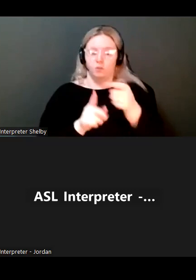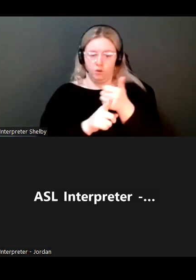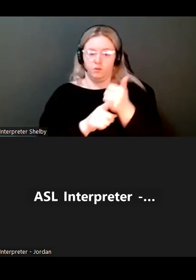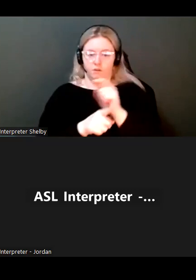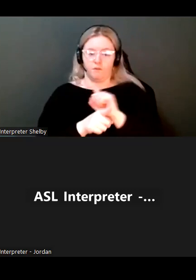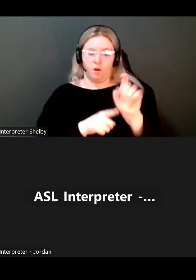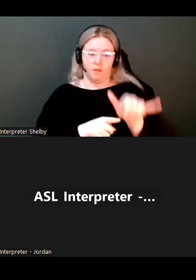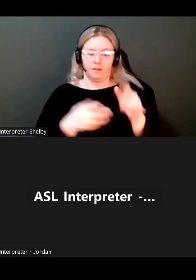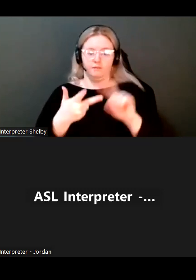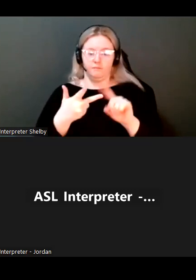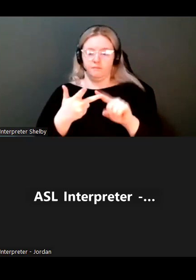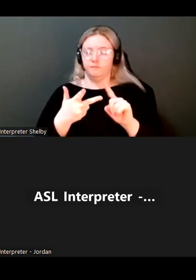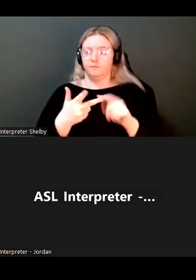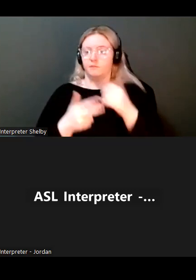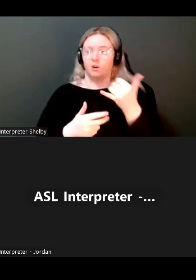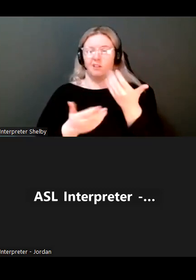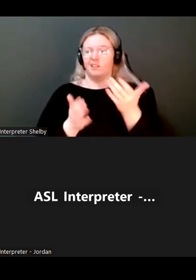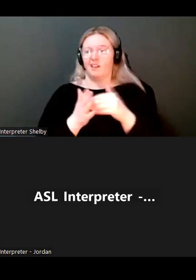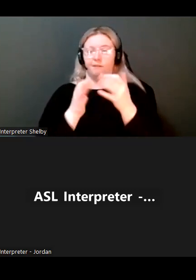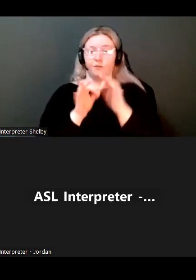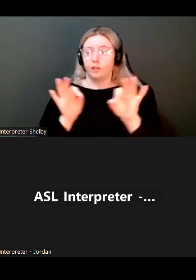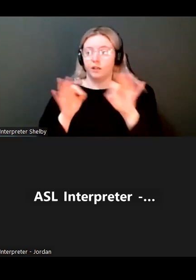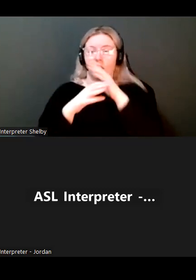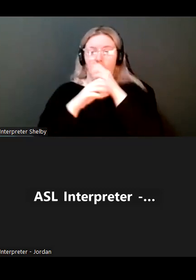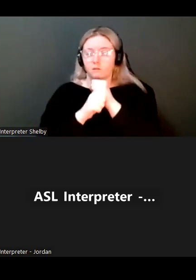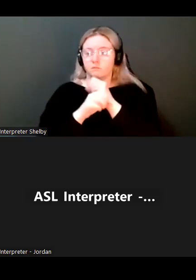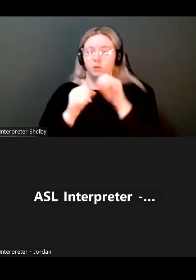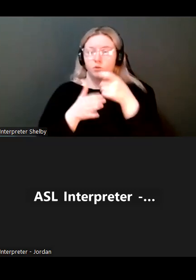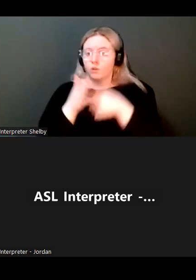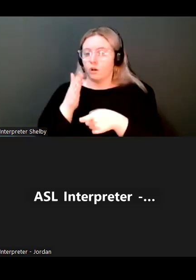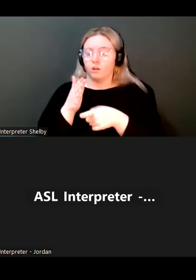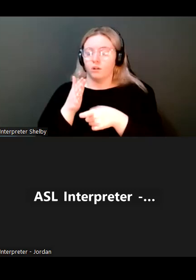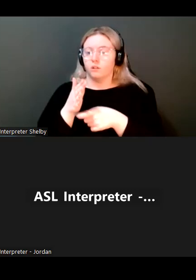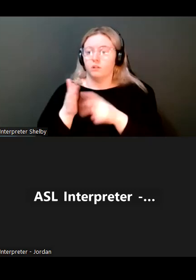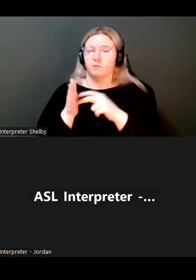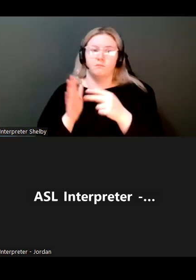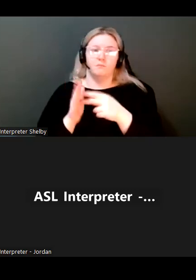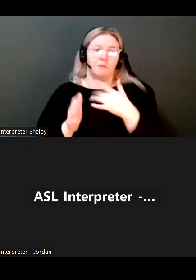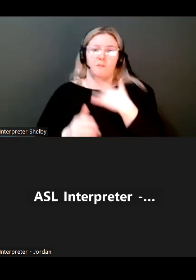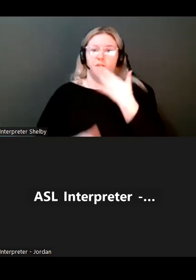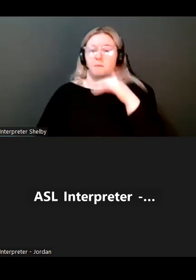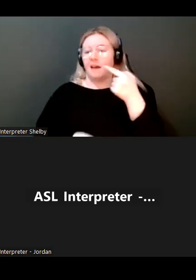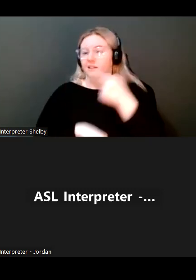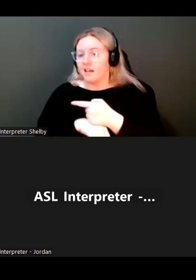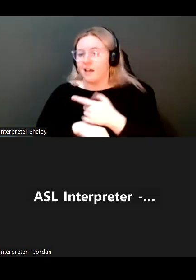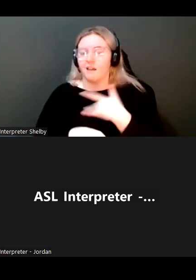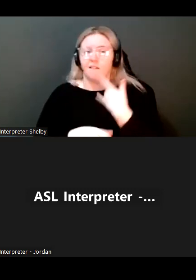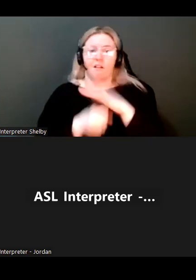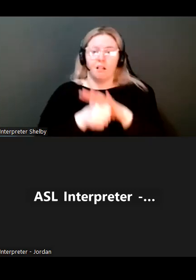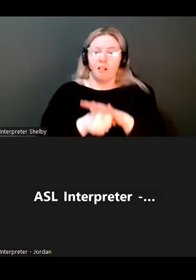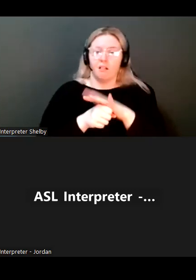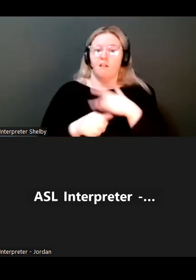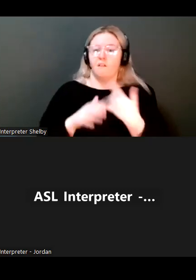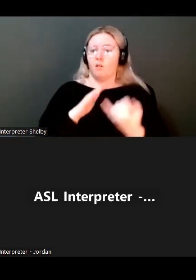from anywhere in the province, it's free, it's confidential. You just might be having a bad day or stressed out or feeling lonely and want to chat